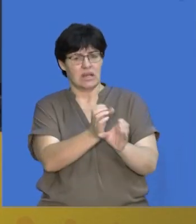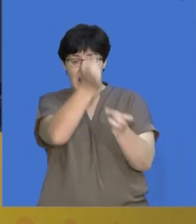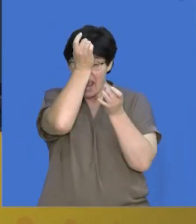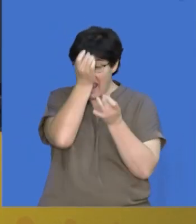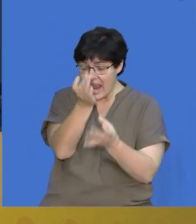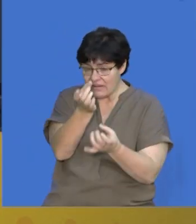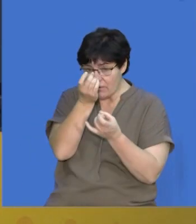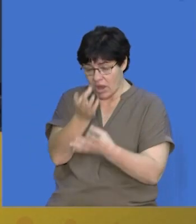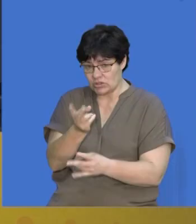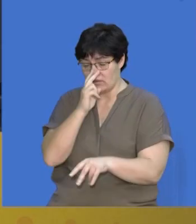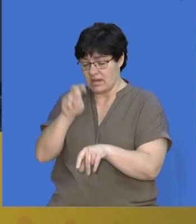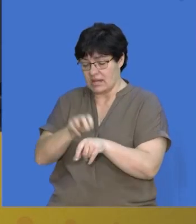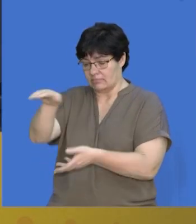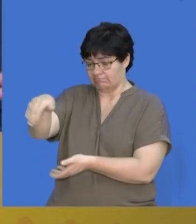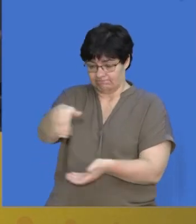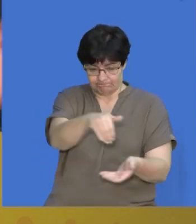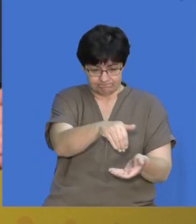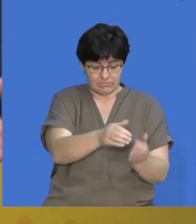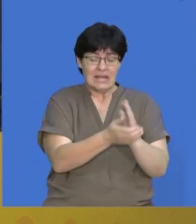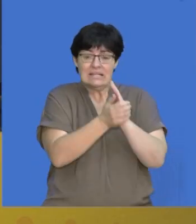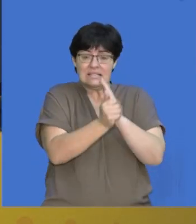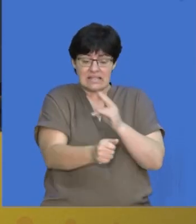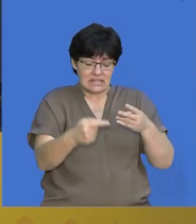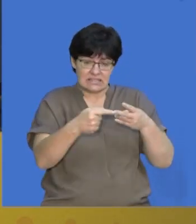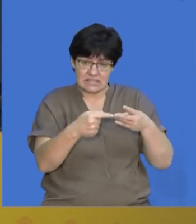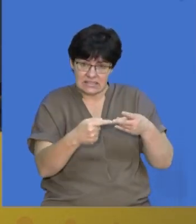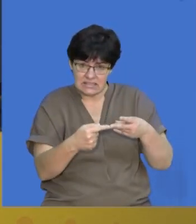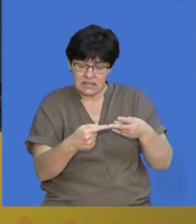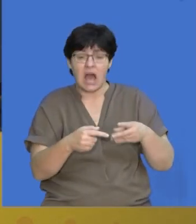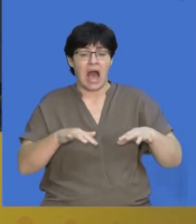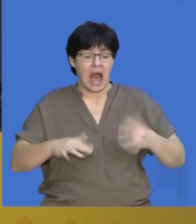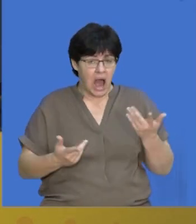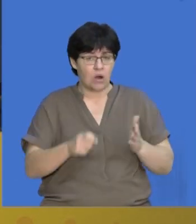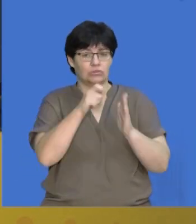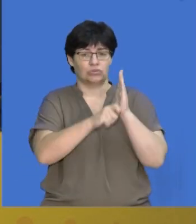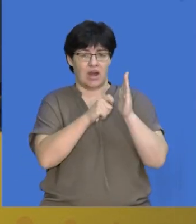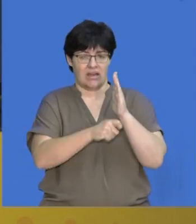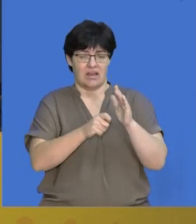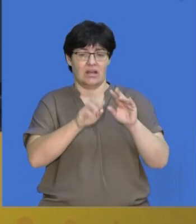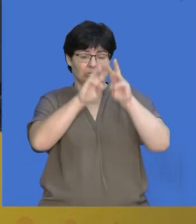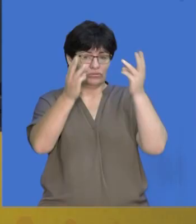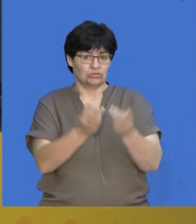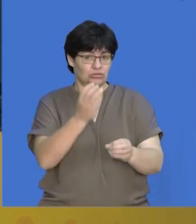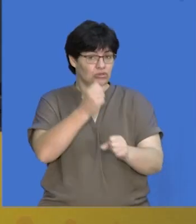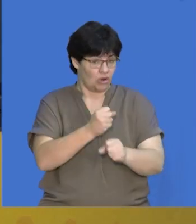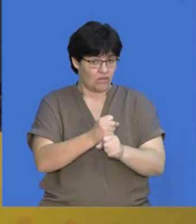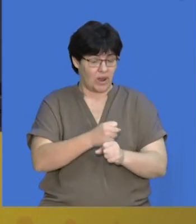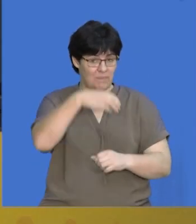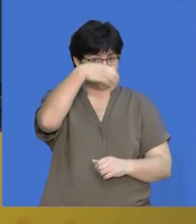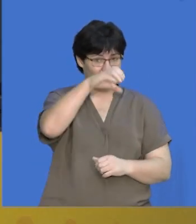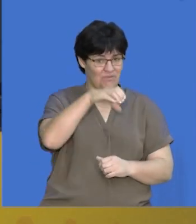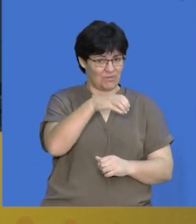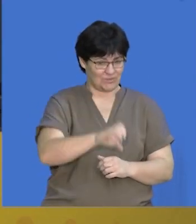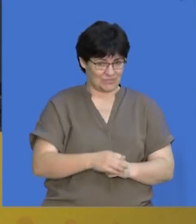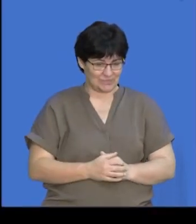information you will need, the types of skills involved in writing your geography paragraphs. Without further ado, let's get